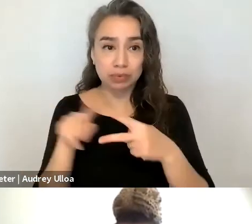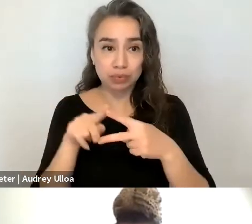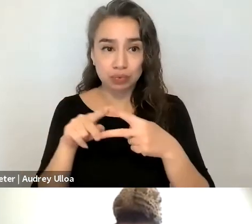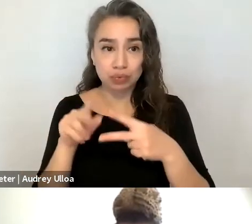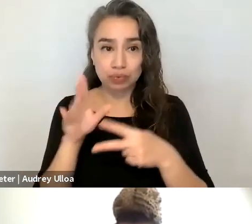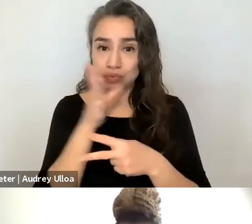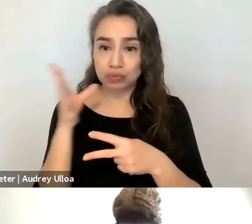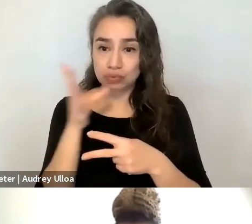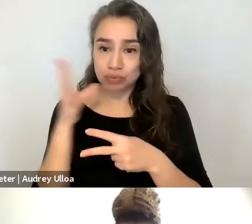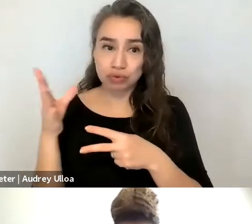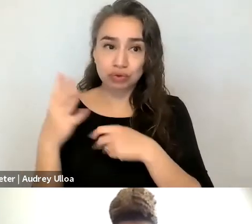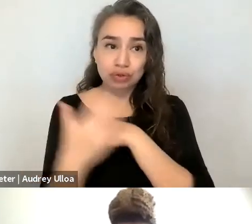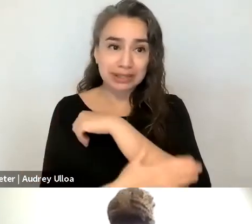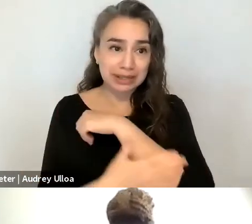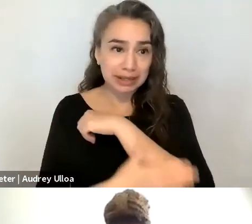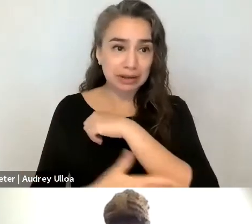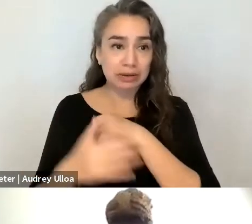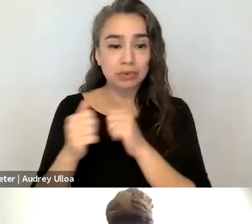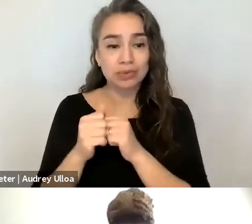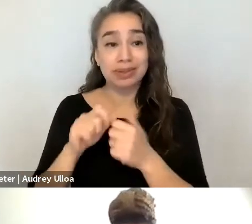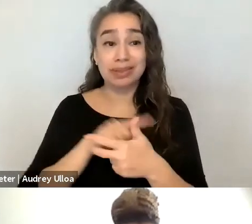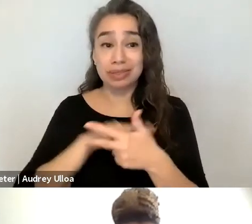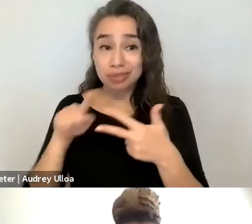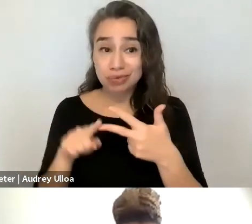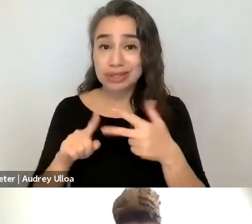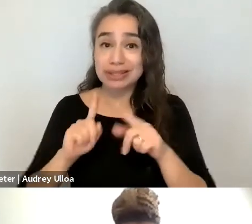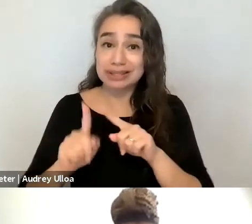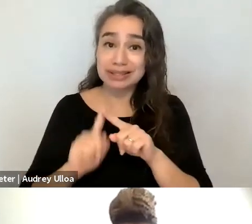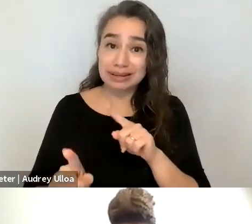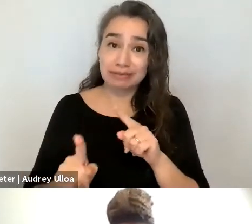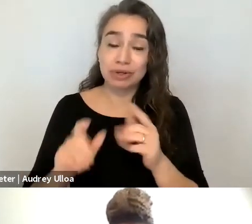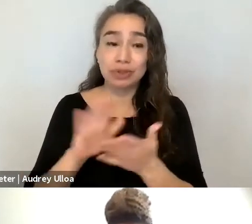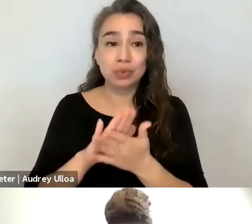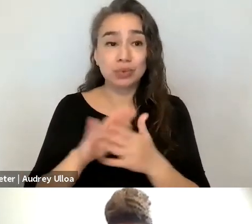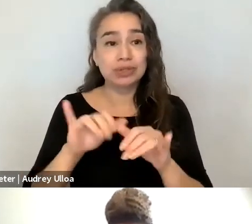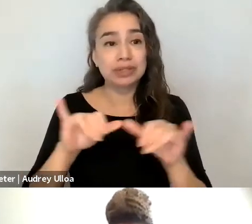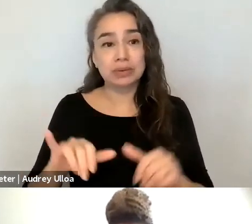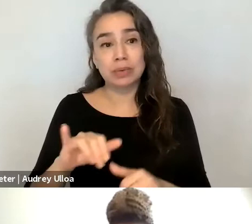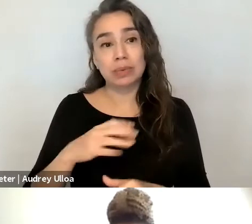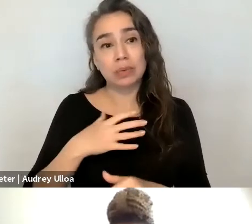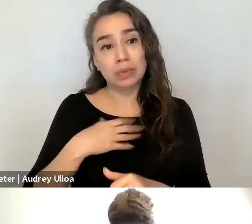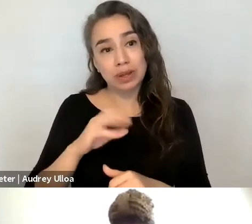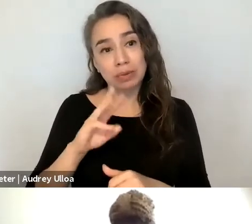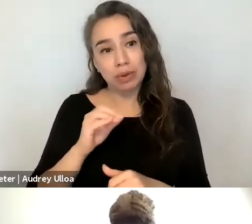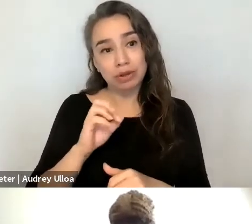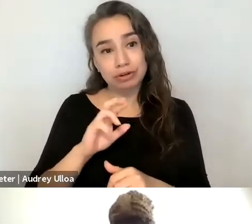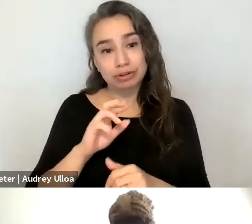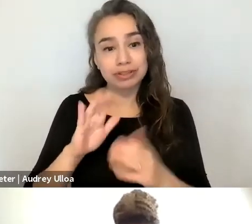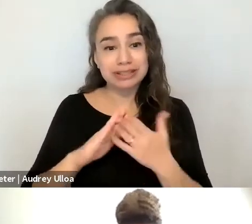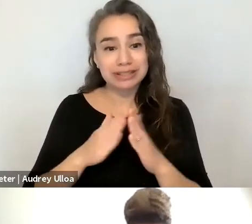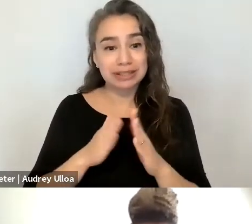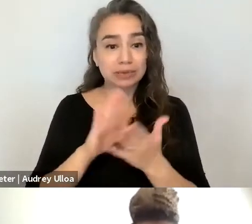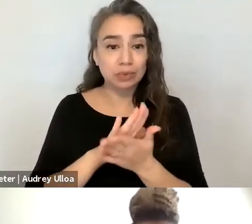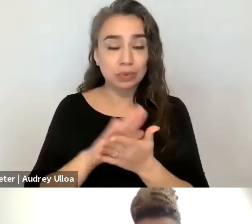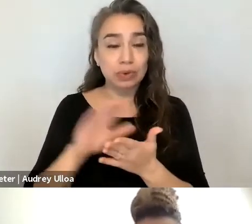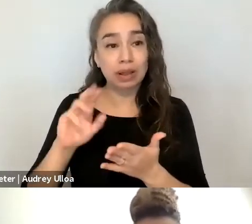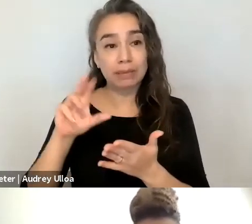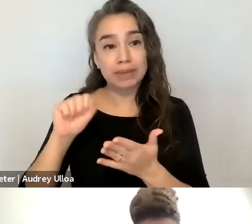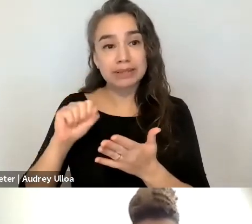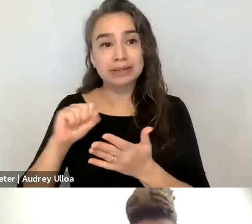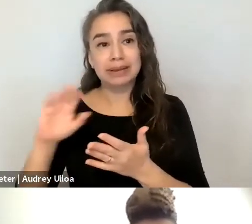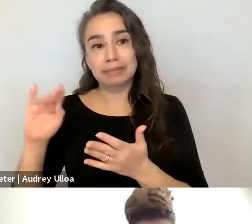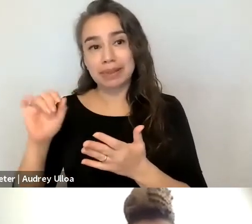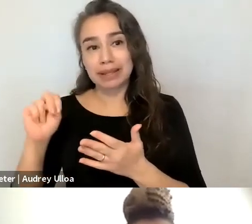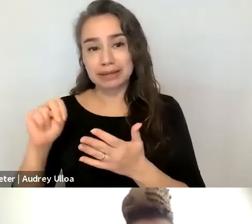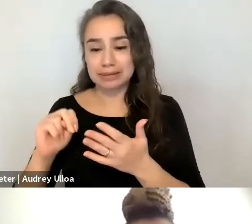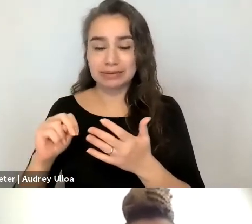with 3 different school systems. So we have Whitefield City Schools, Columbus County Schools, and Bladen County Schools. I